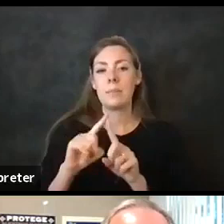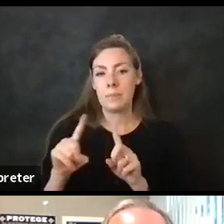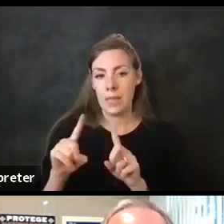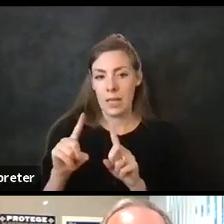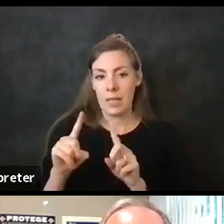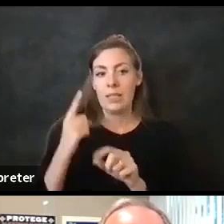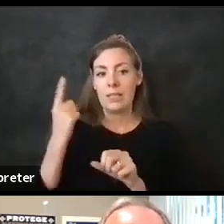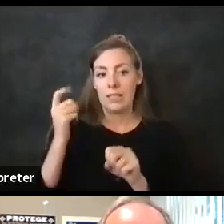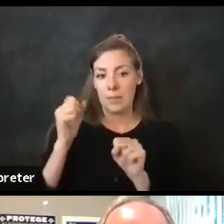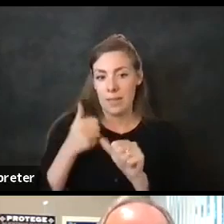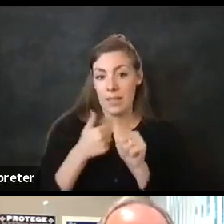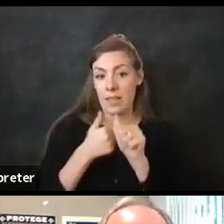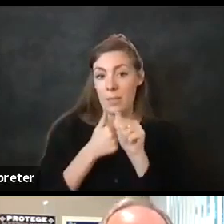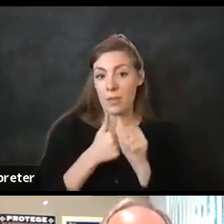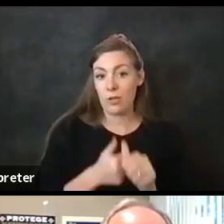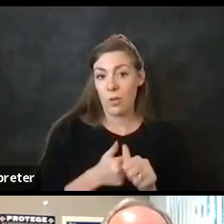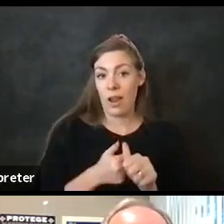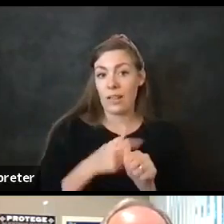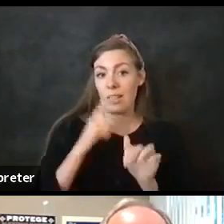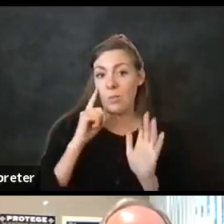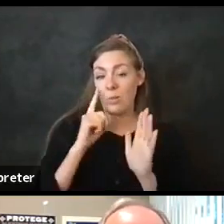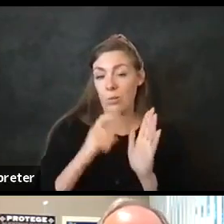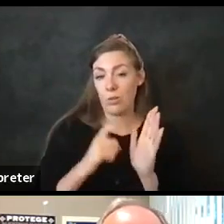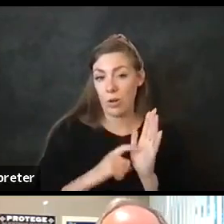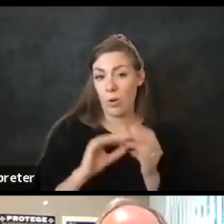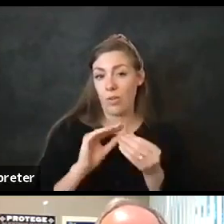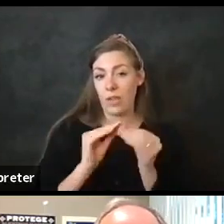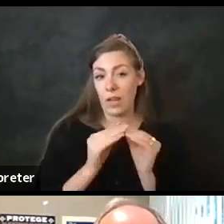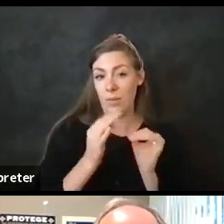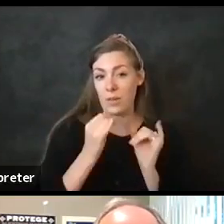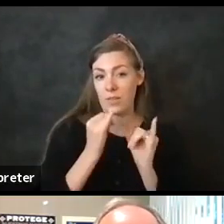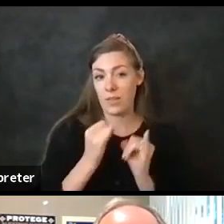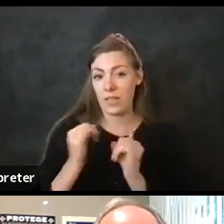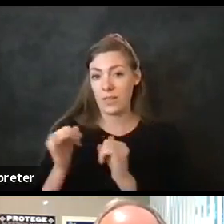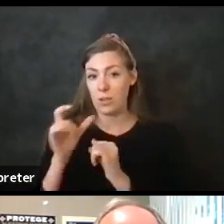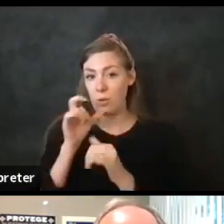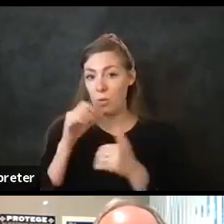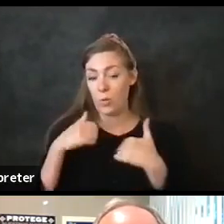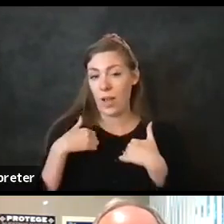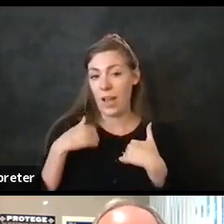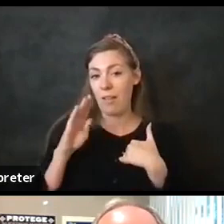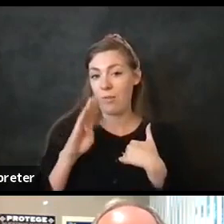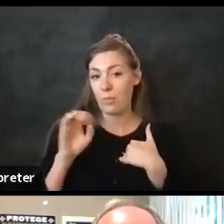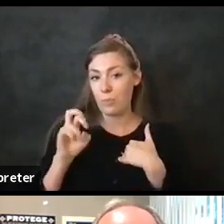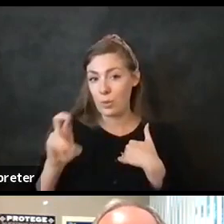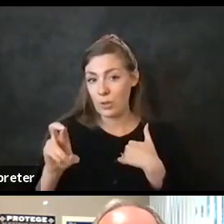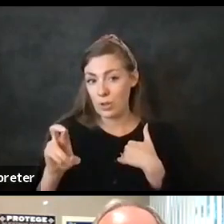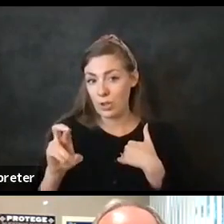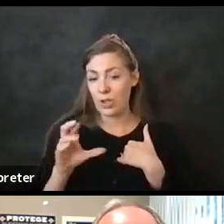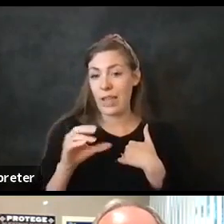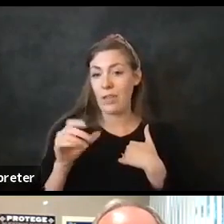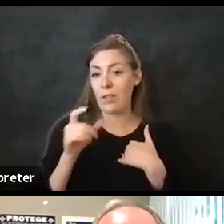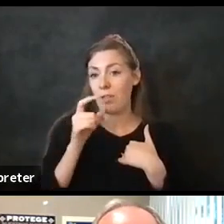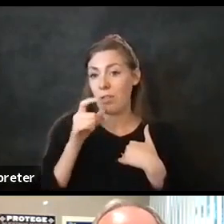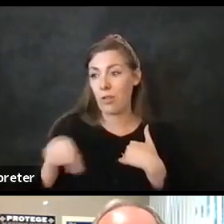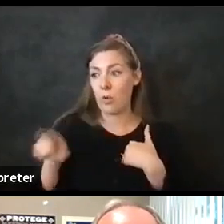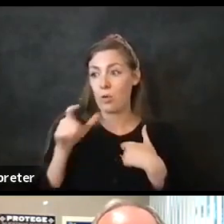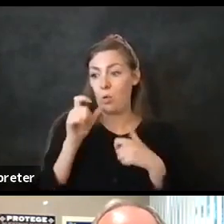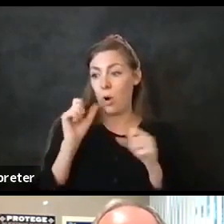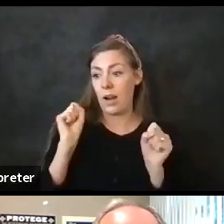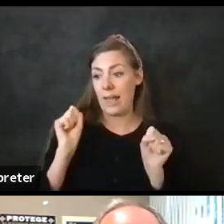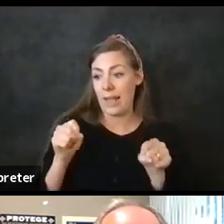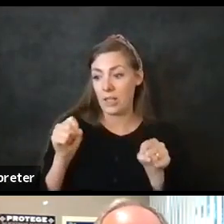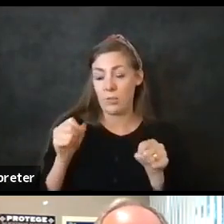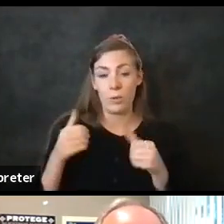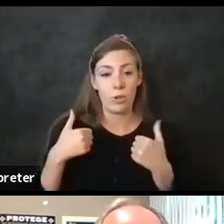be tracked, and we will be noting the number of individuals that have boosters and the percentage of those eligible that are over 65 that have